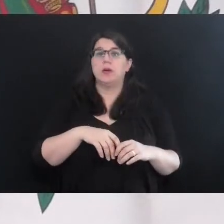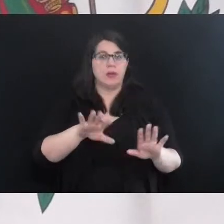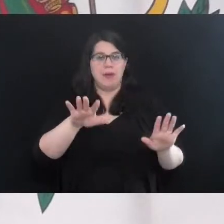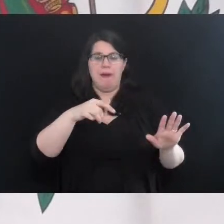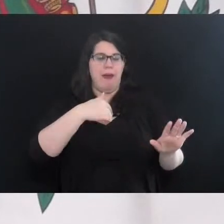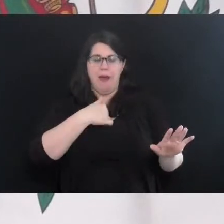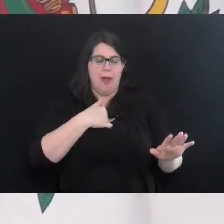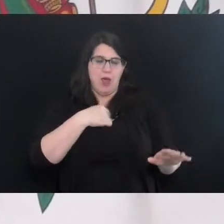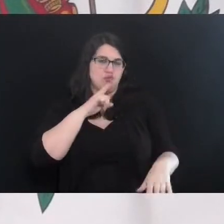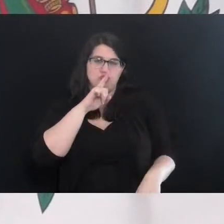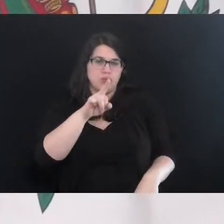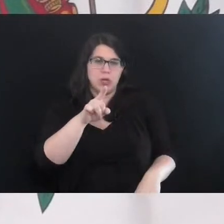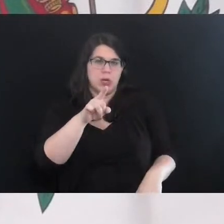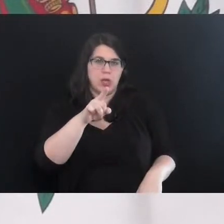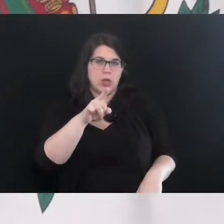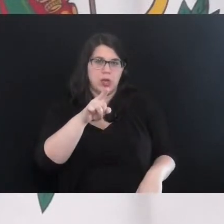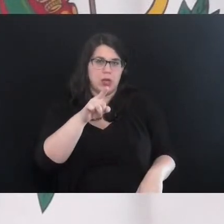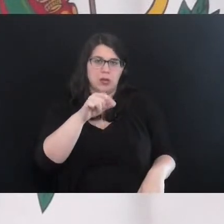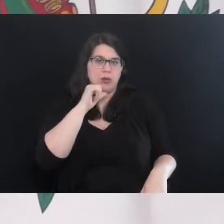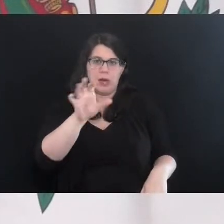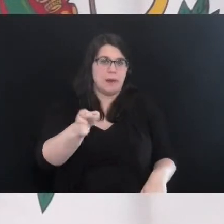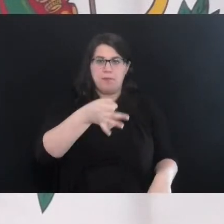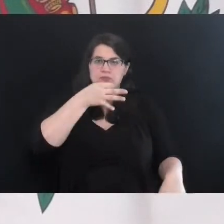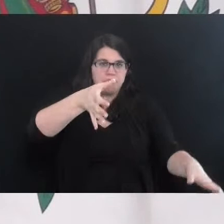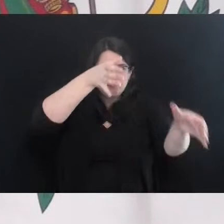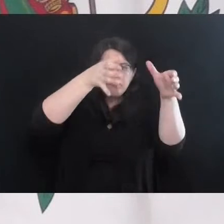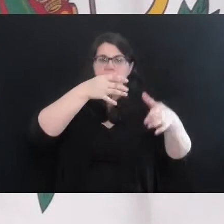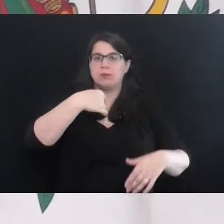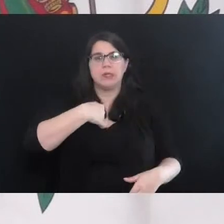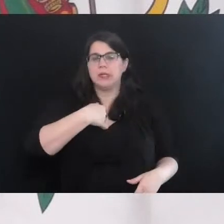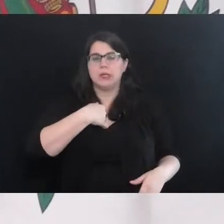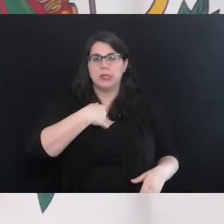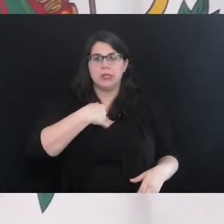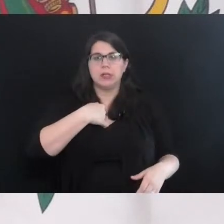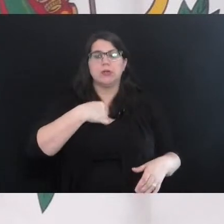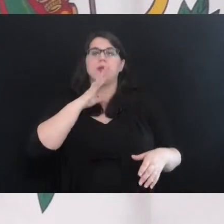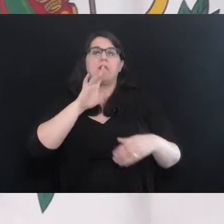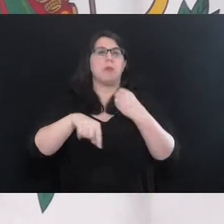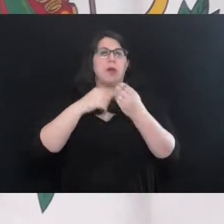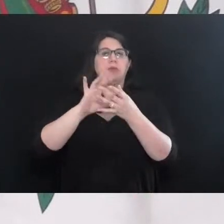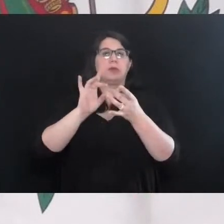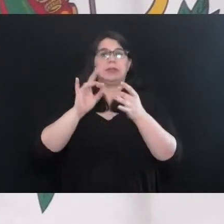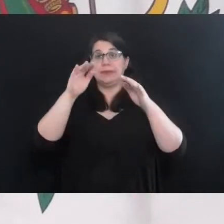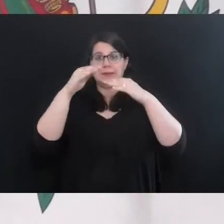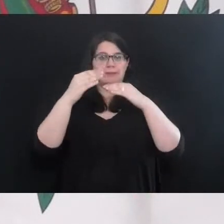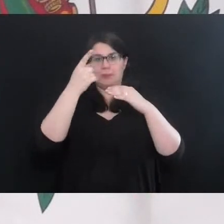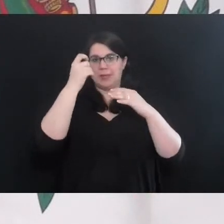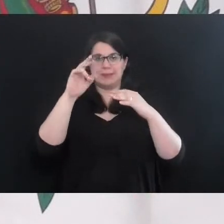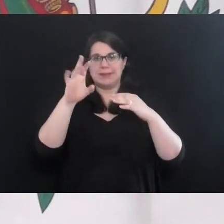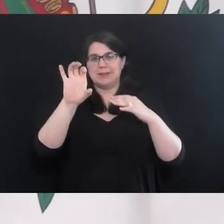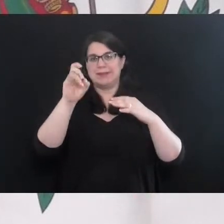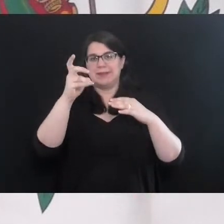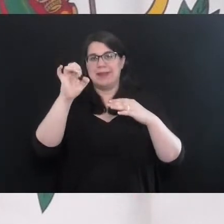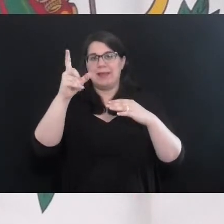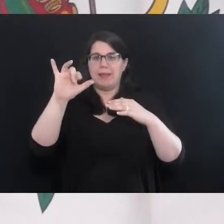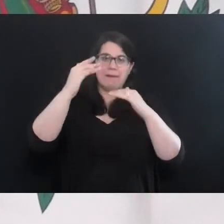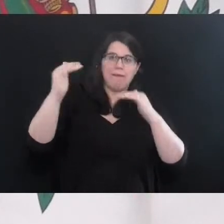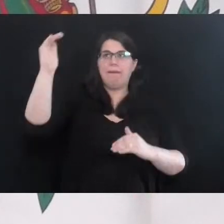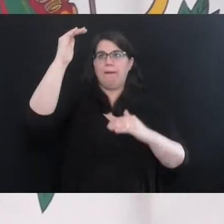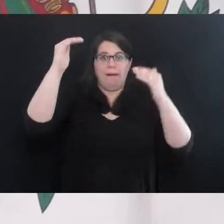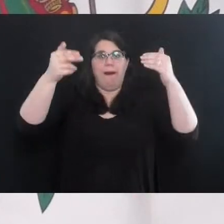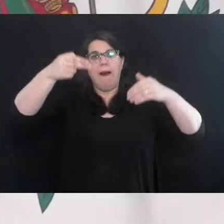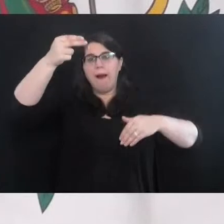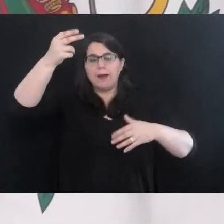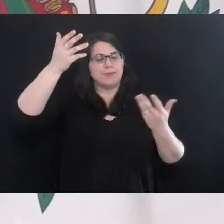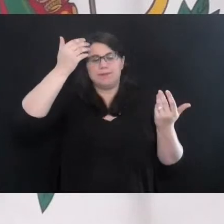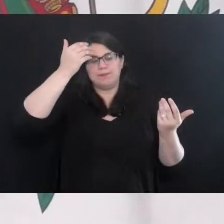anywhere close to an expert enough to comment on the high ceilings and everything. The only other thing that I would tell